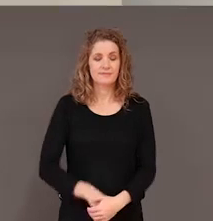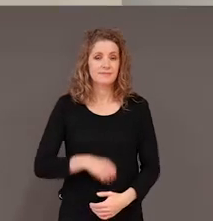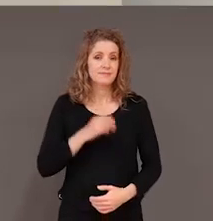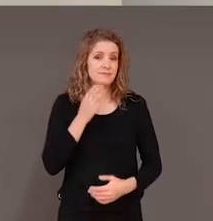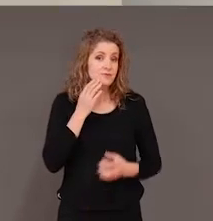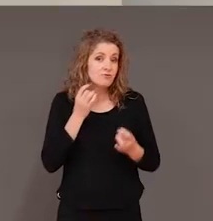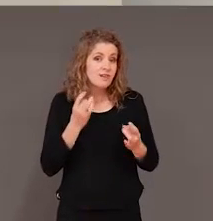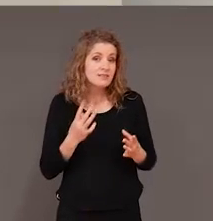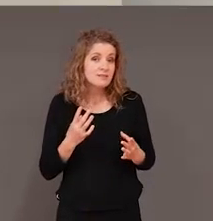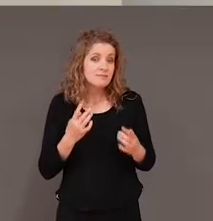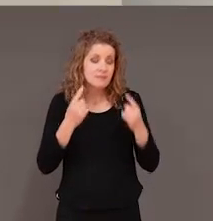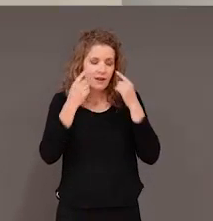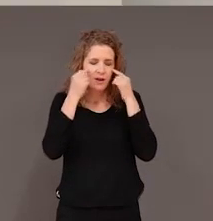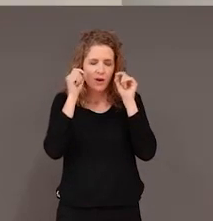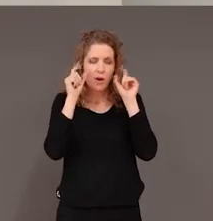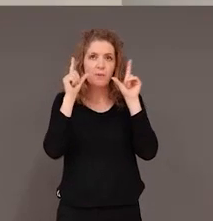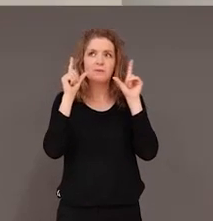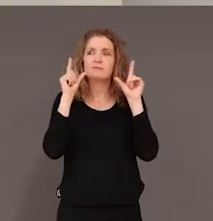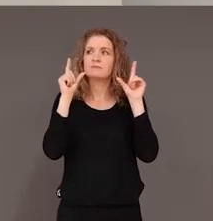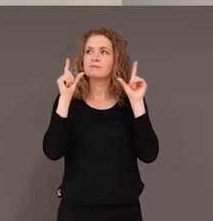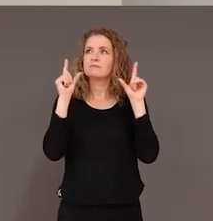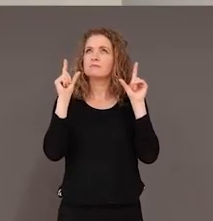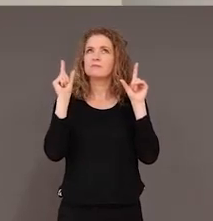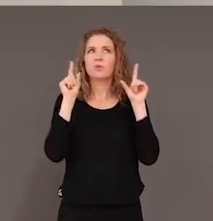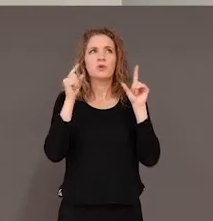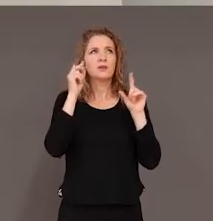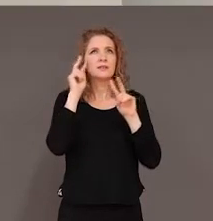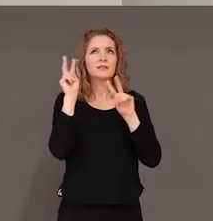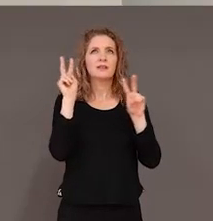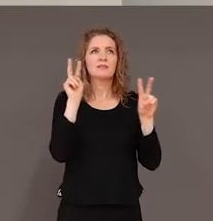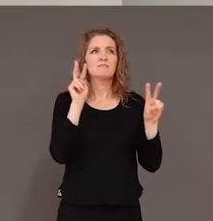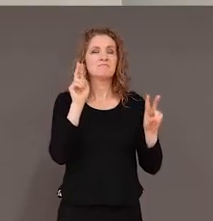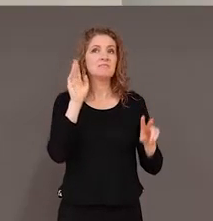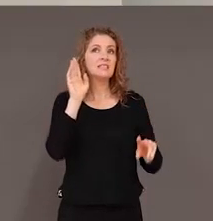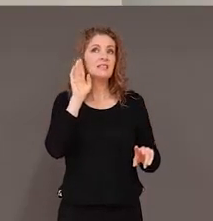When you're ready, just open your eyes and notice what you can see, hear, or touch.